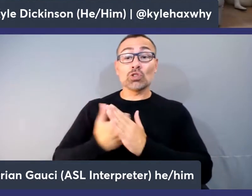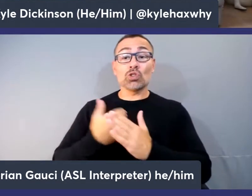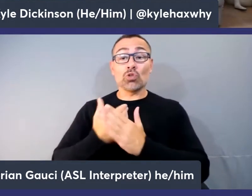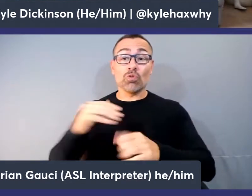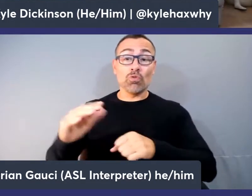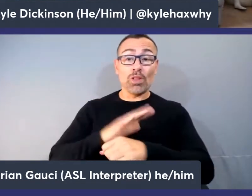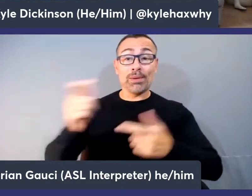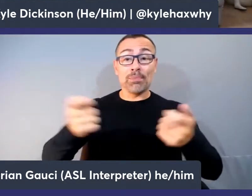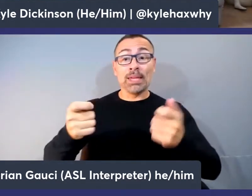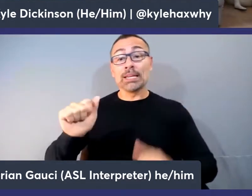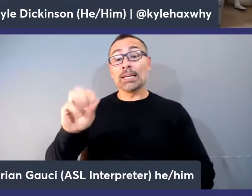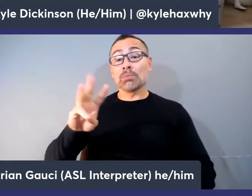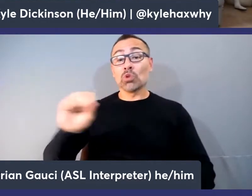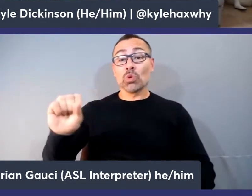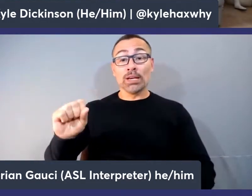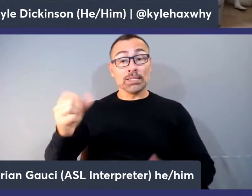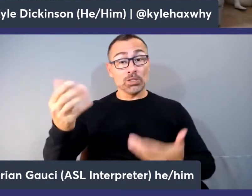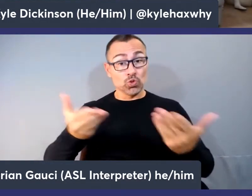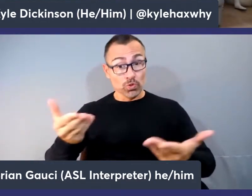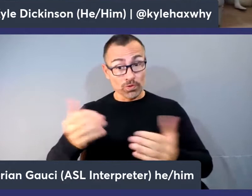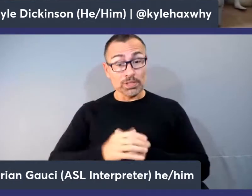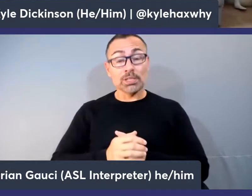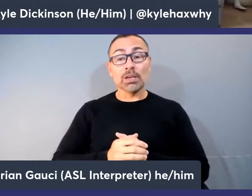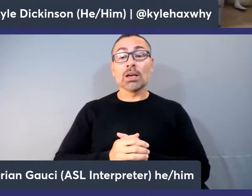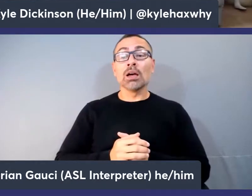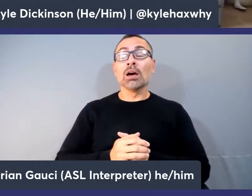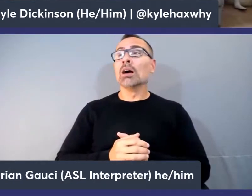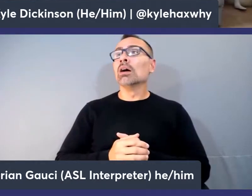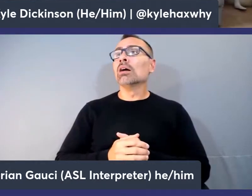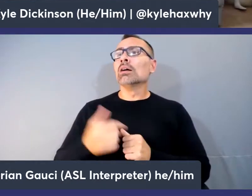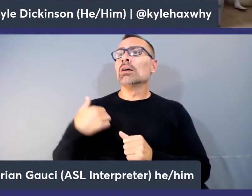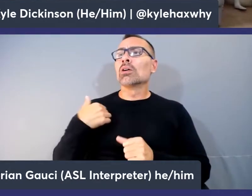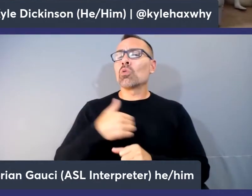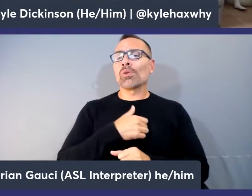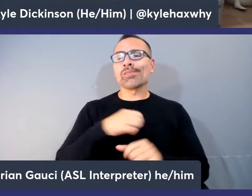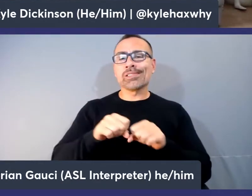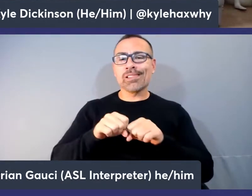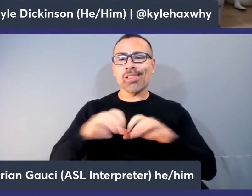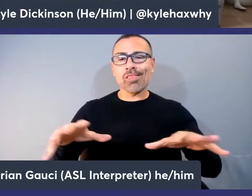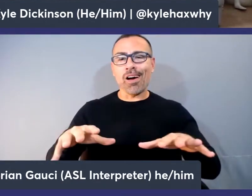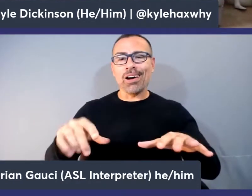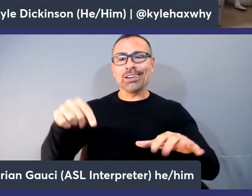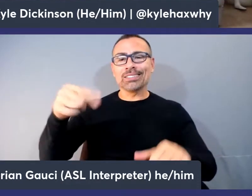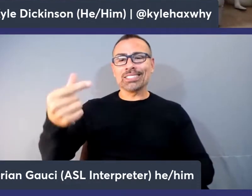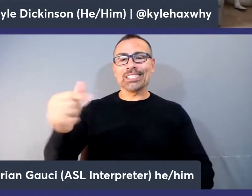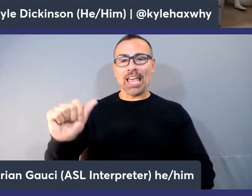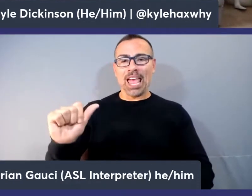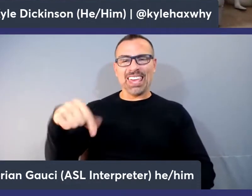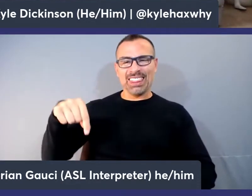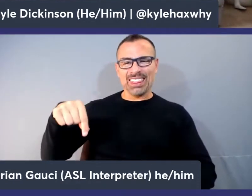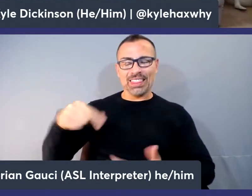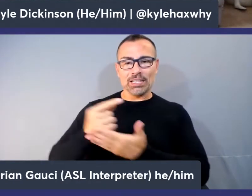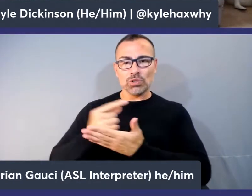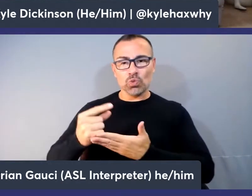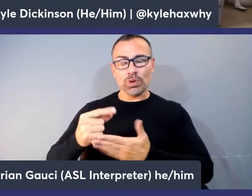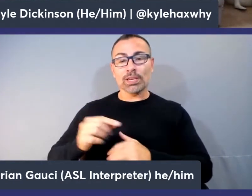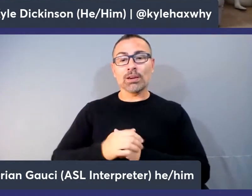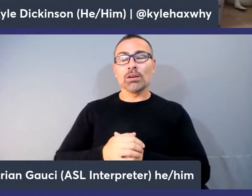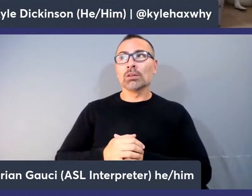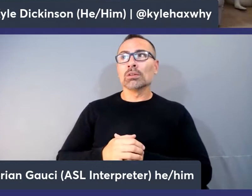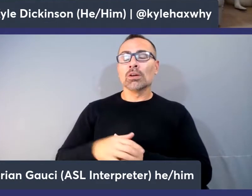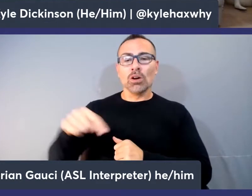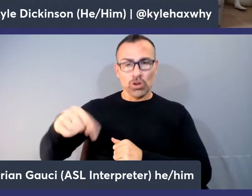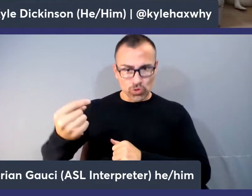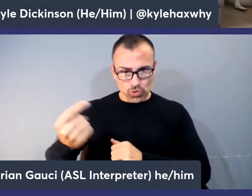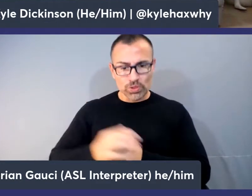service that we launched. We went GA this week on Tuesday. And it's a fully managed AWS